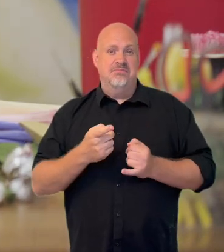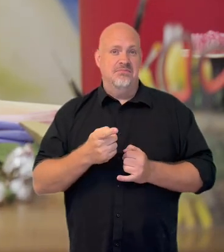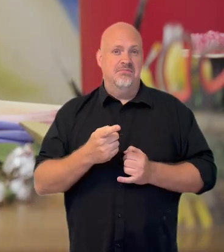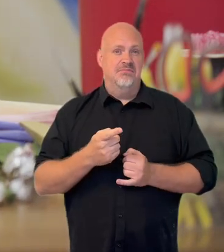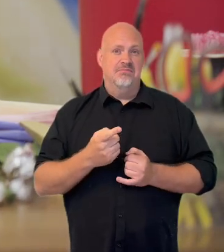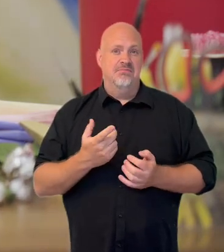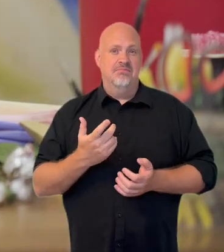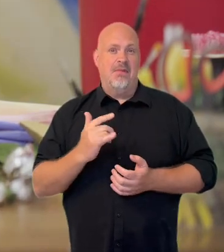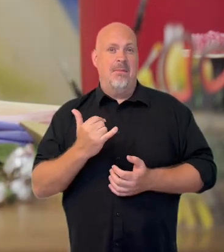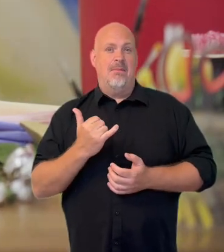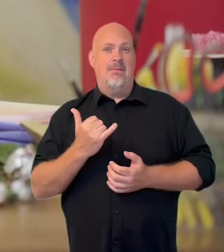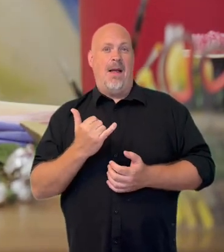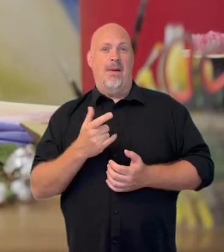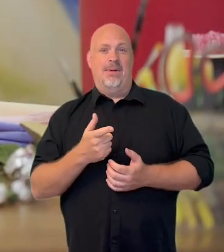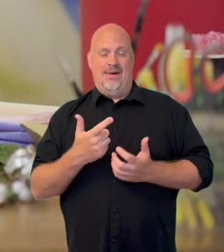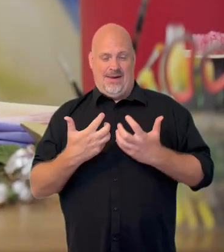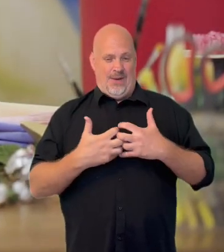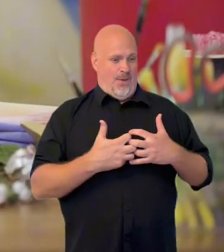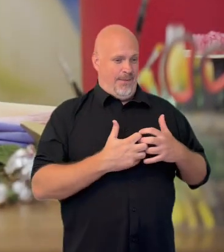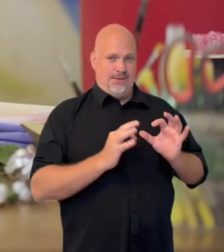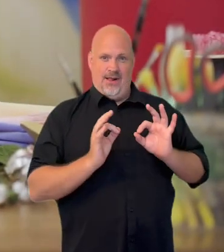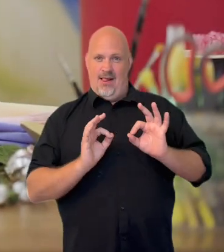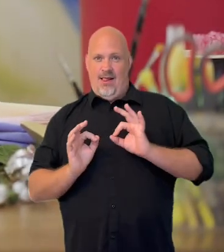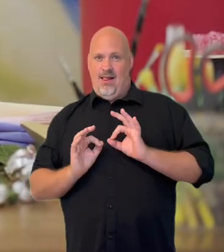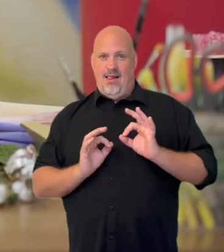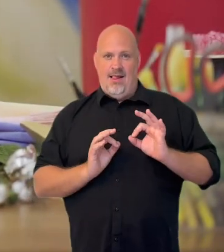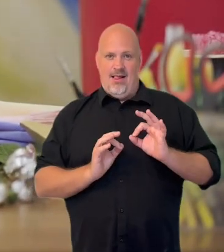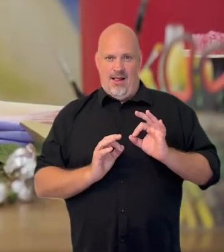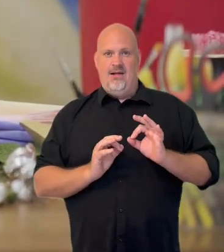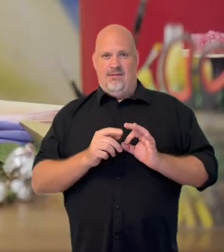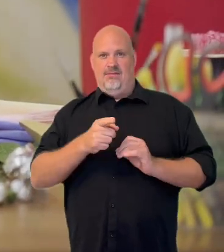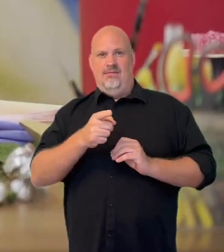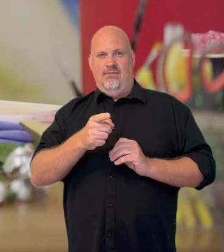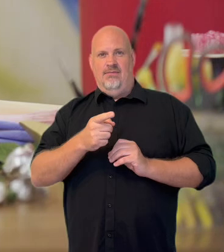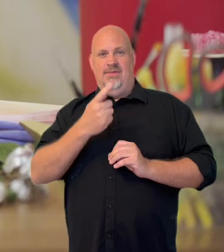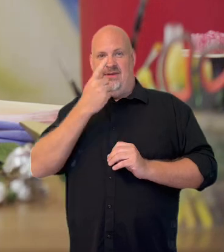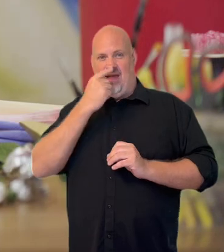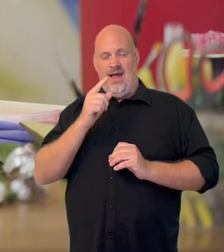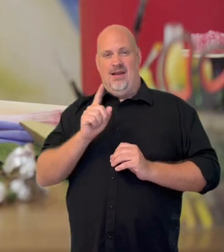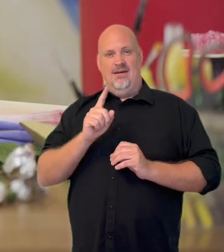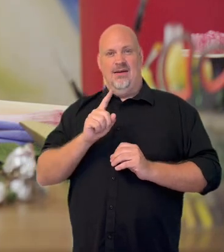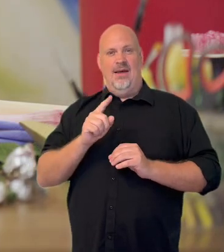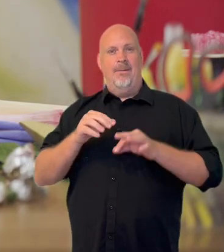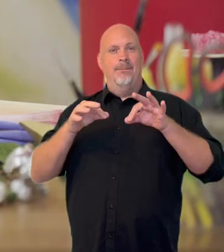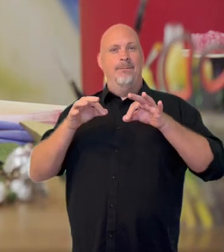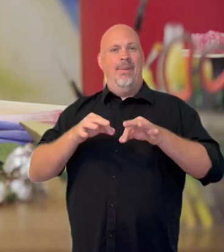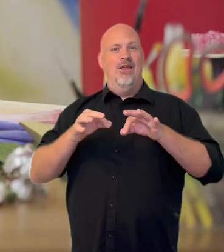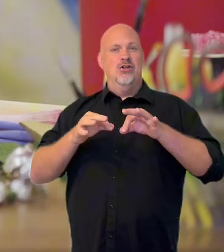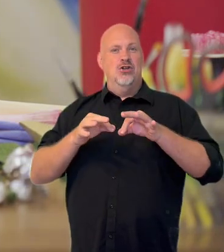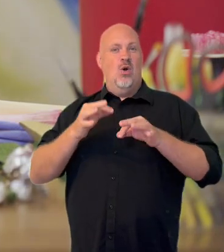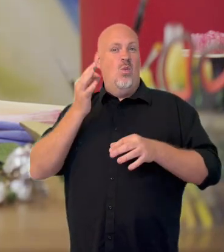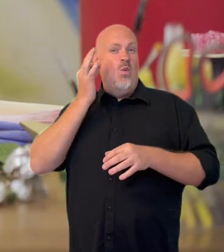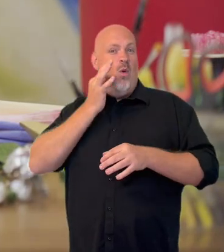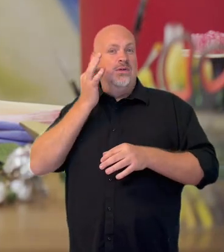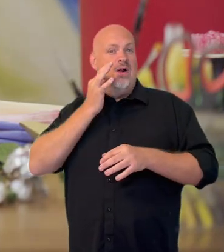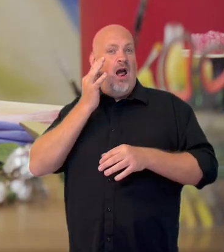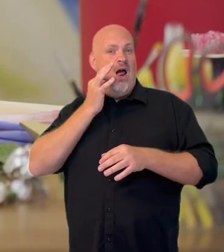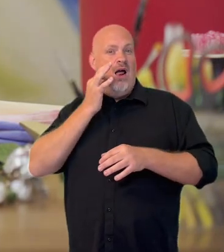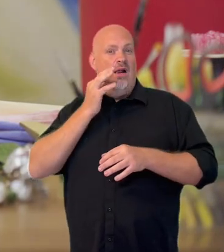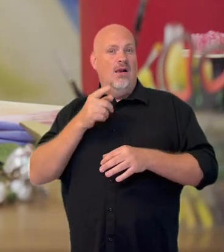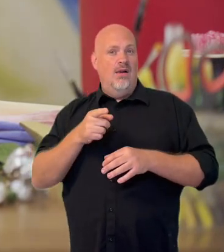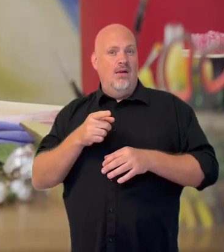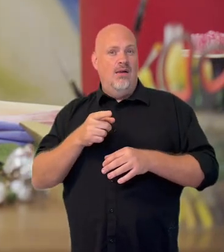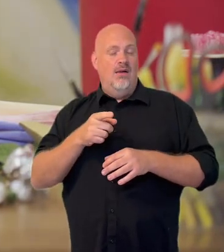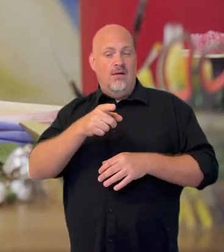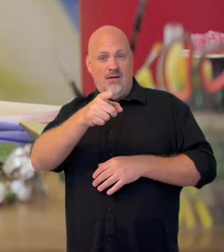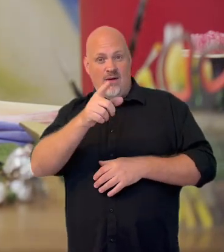the equipment to do it with, is to add a small bit of bleach to some water. So if you're doing this at